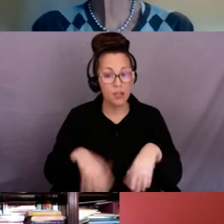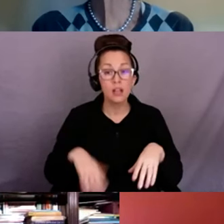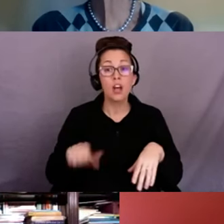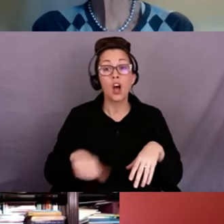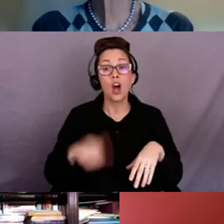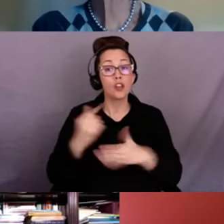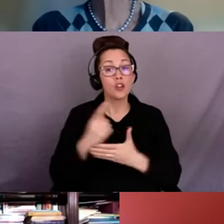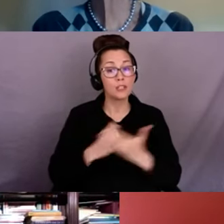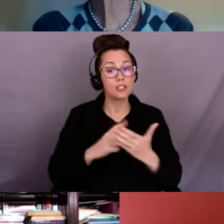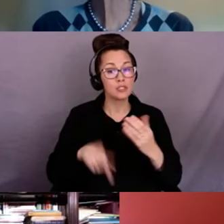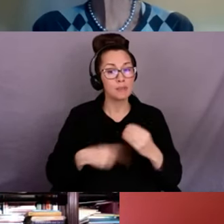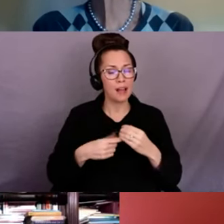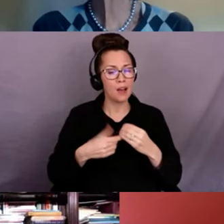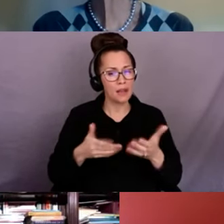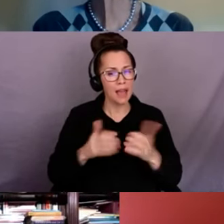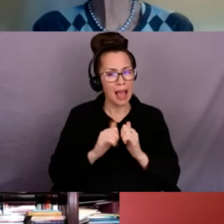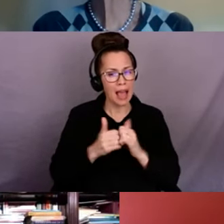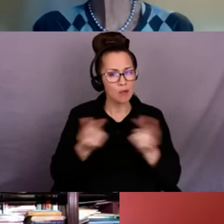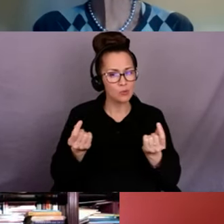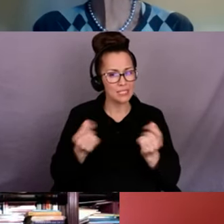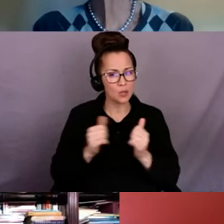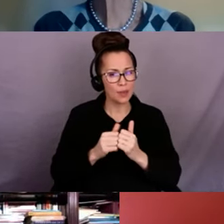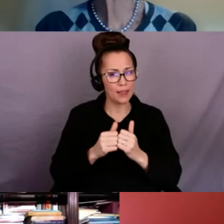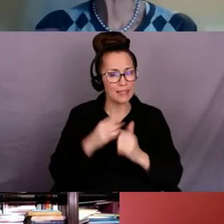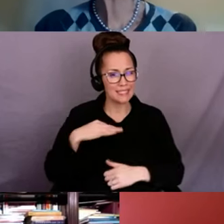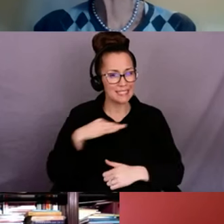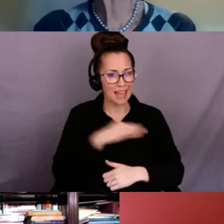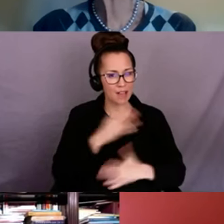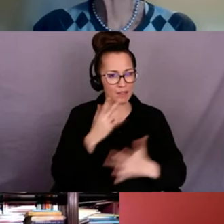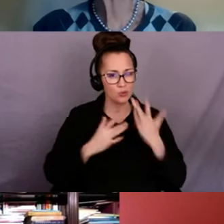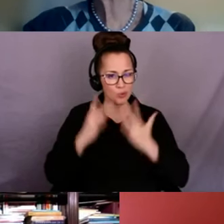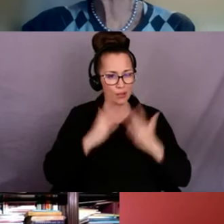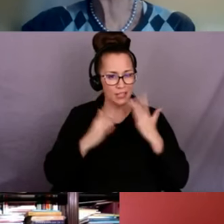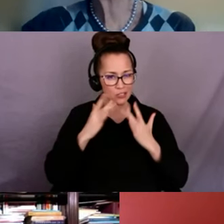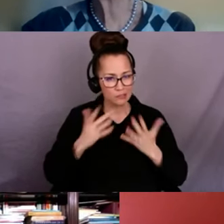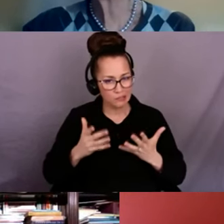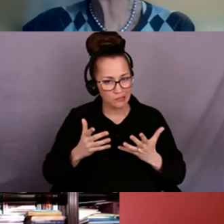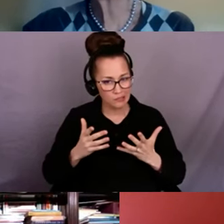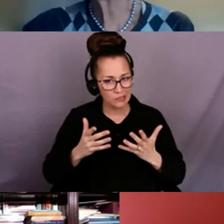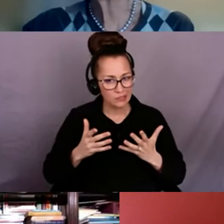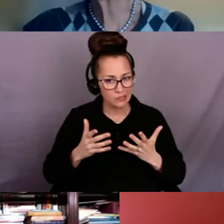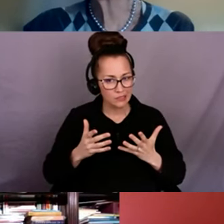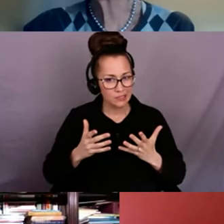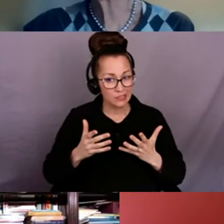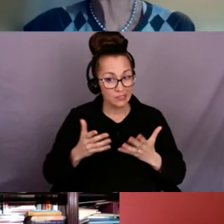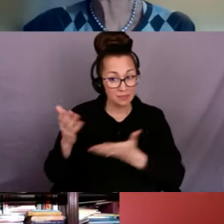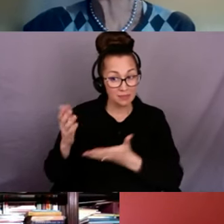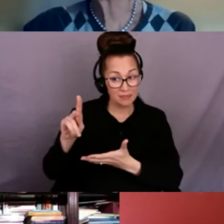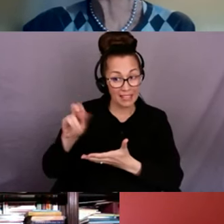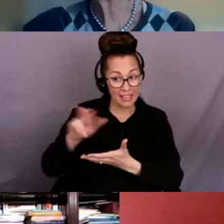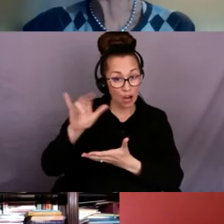about how to deal with a shortage of staff, and I suspect this might be answerable as part of this question.